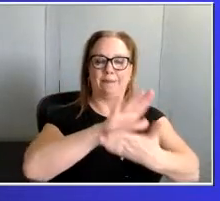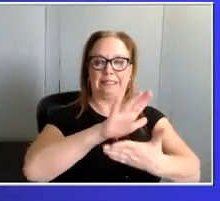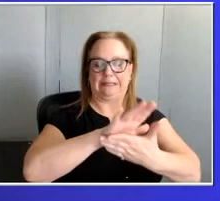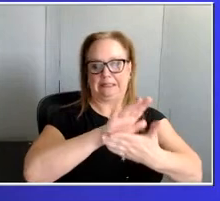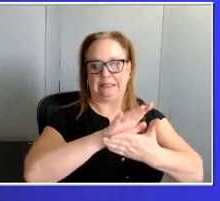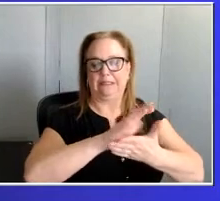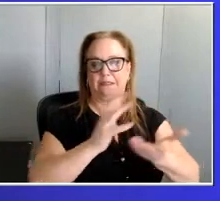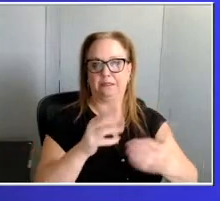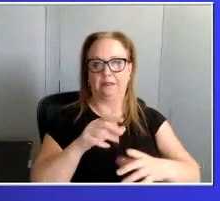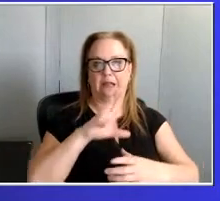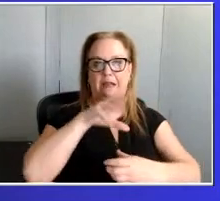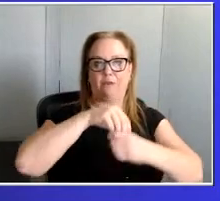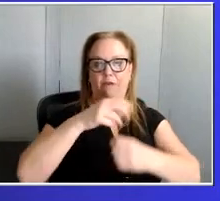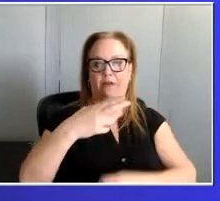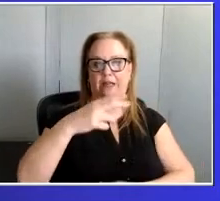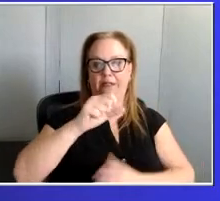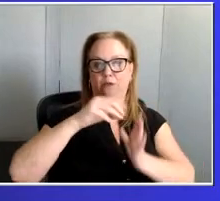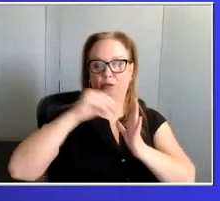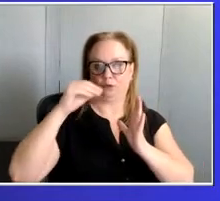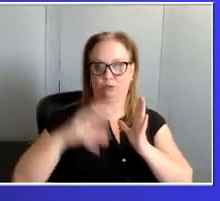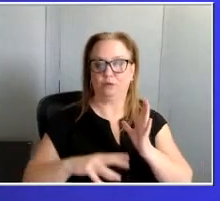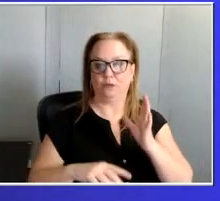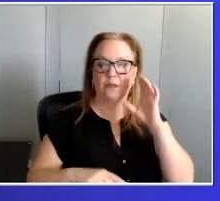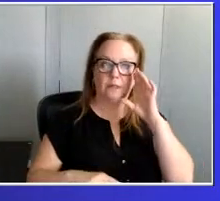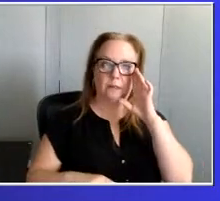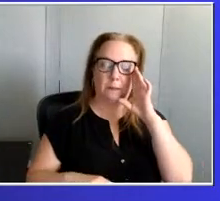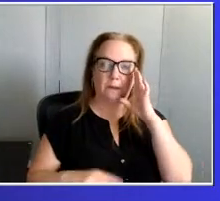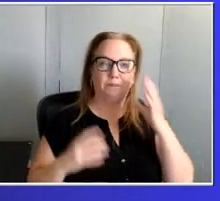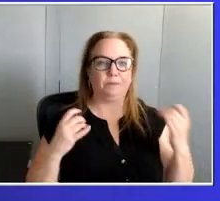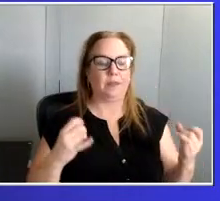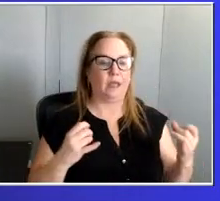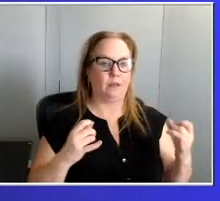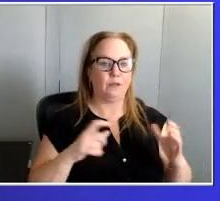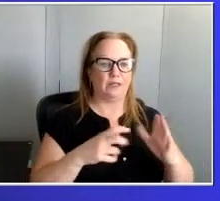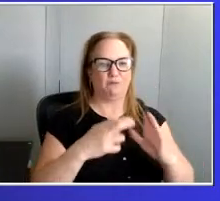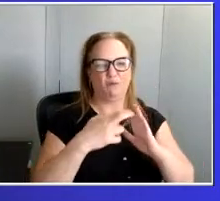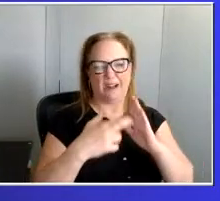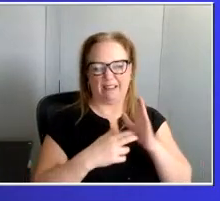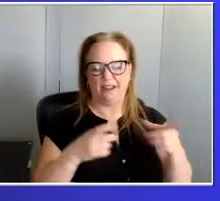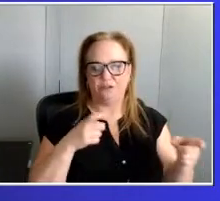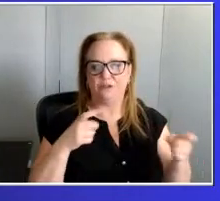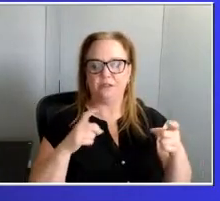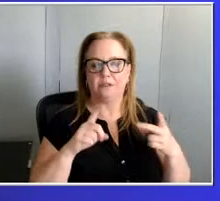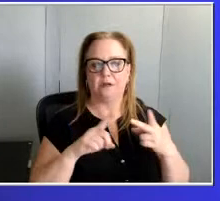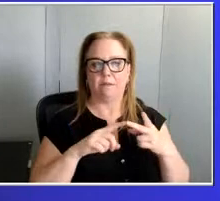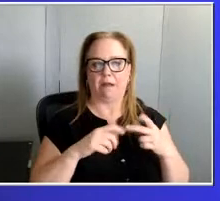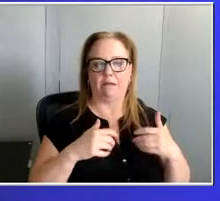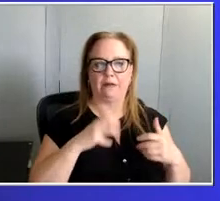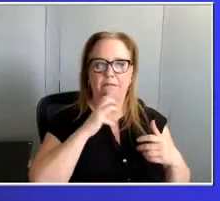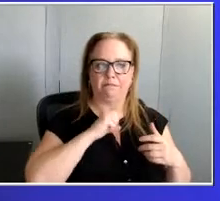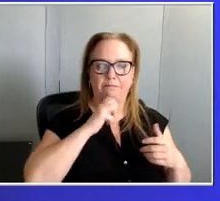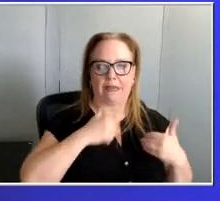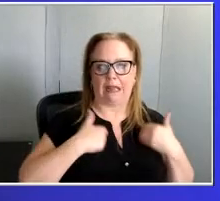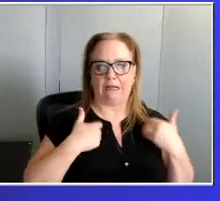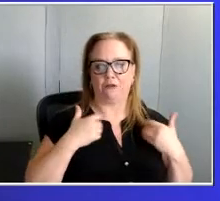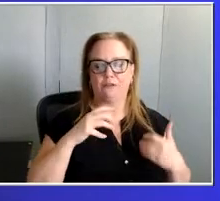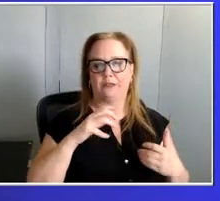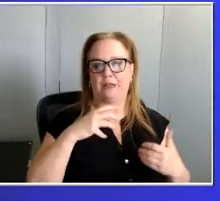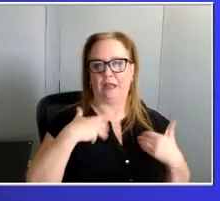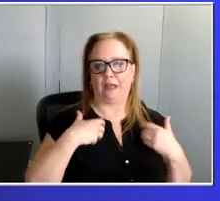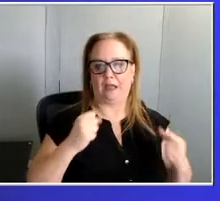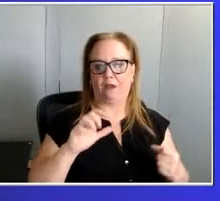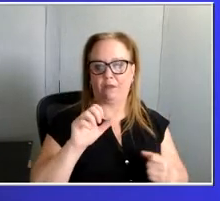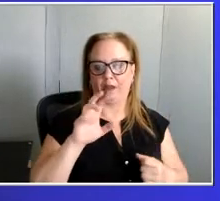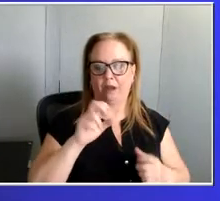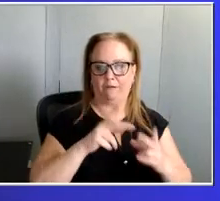directly involve high school students. Now, there's, some regulations about minors in healthcare facilities and that